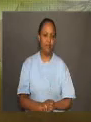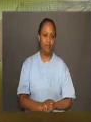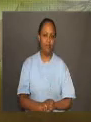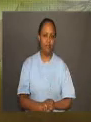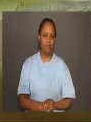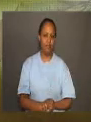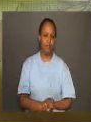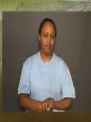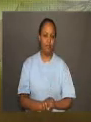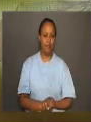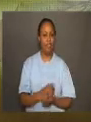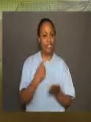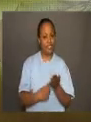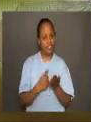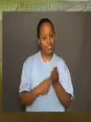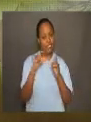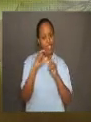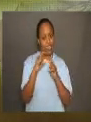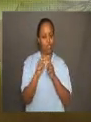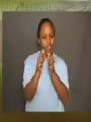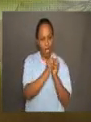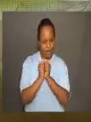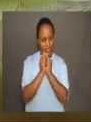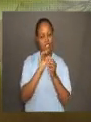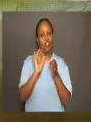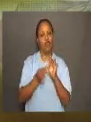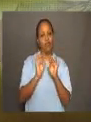Let us define these terms together.